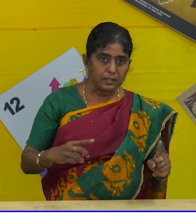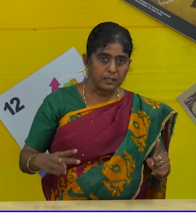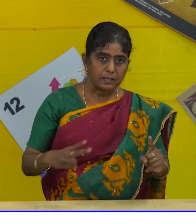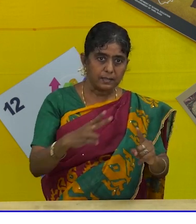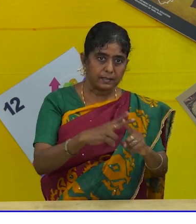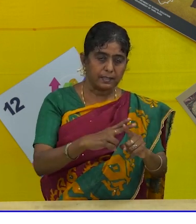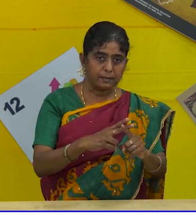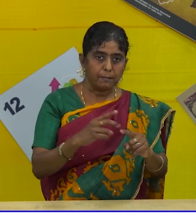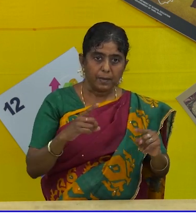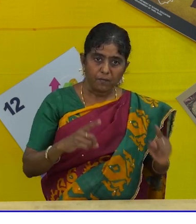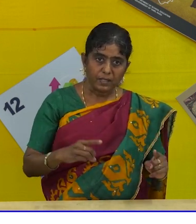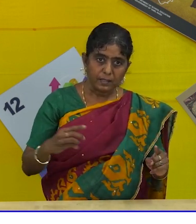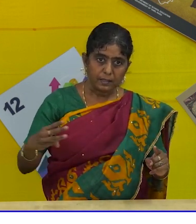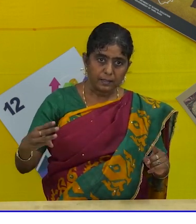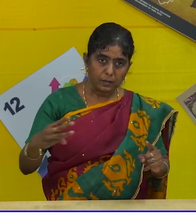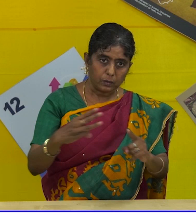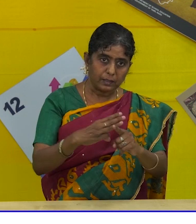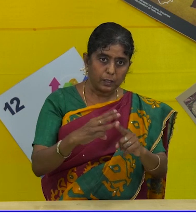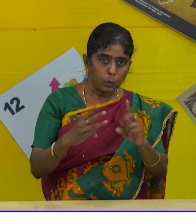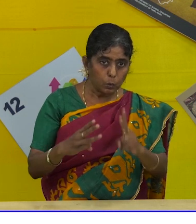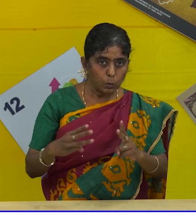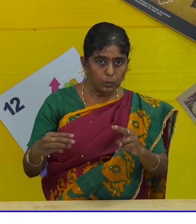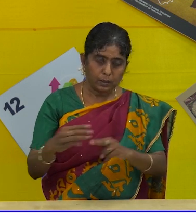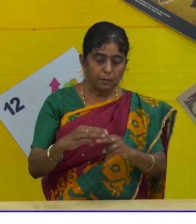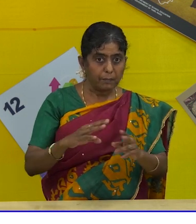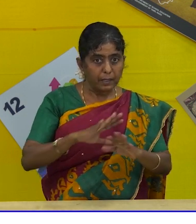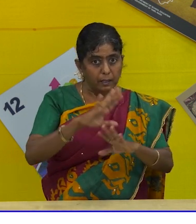second plane, but not all the three together.